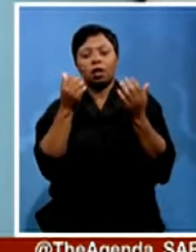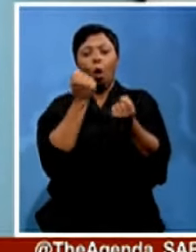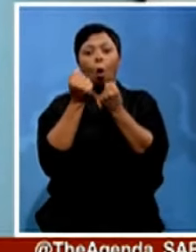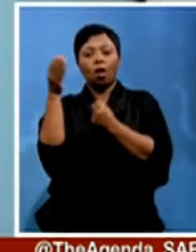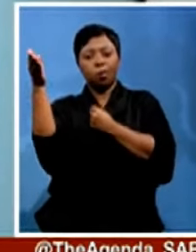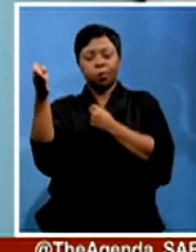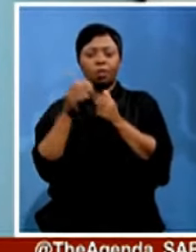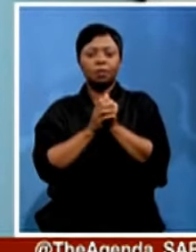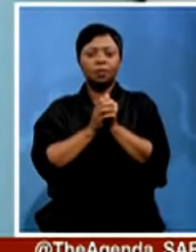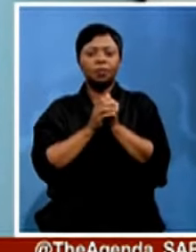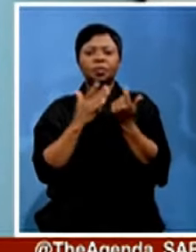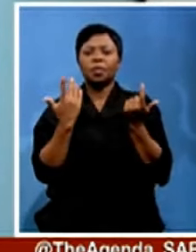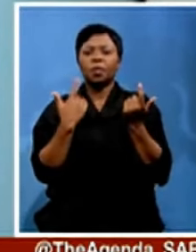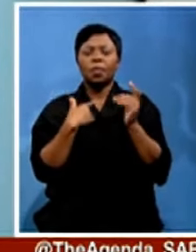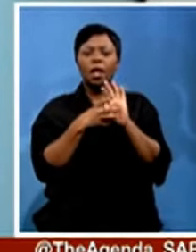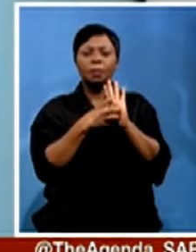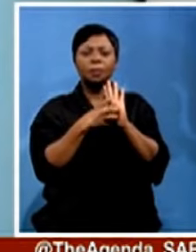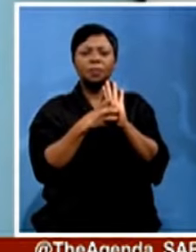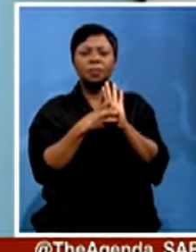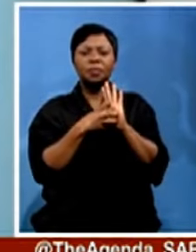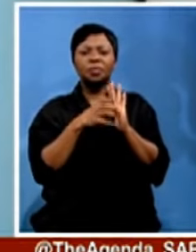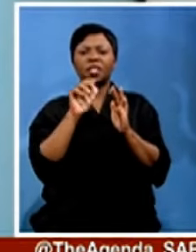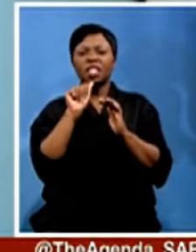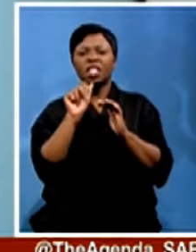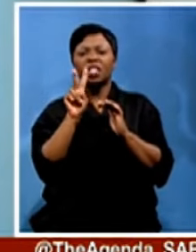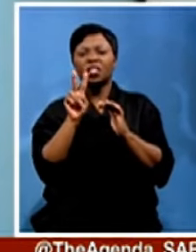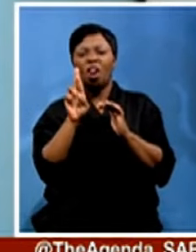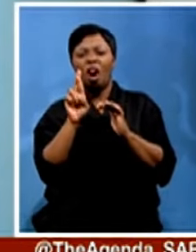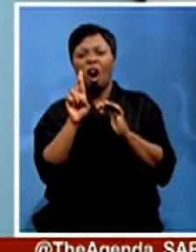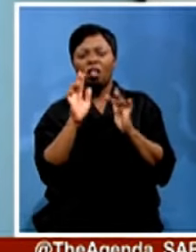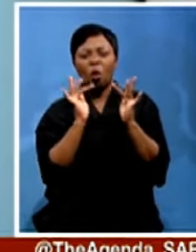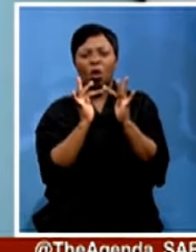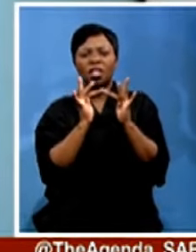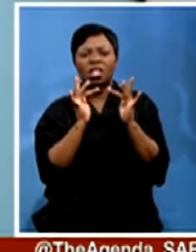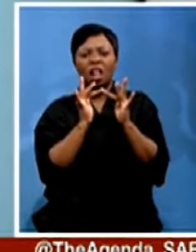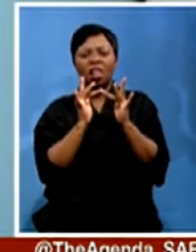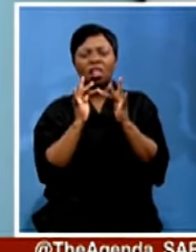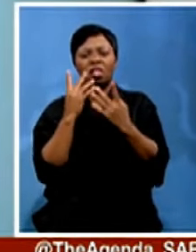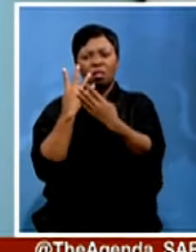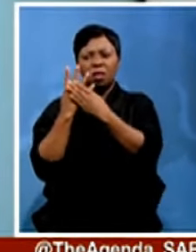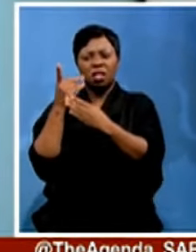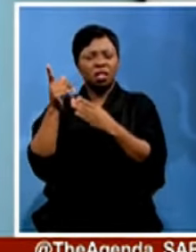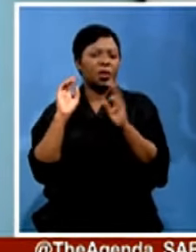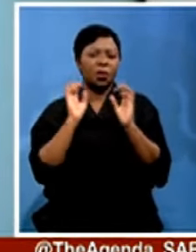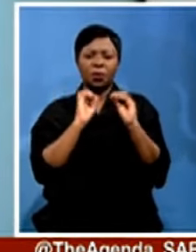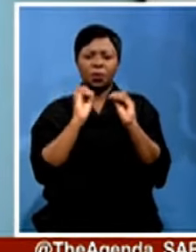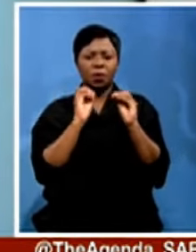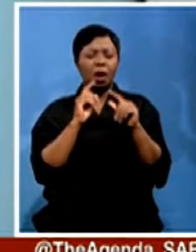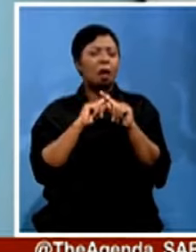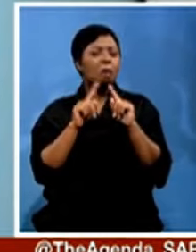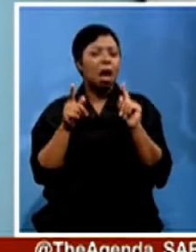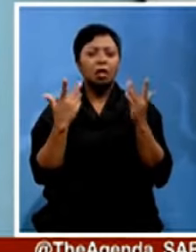lot of AVR connections with the prisons. However, I must tell you that WhatsApp video call was